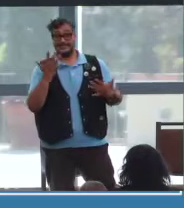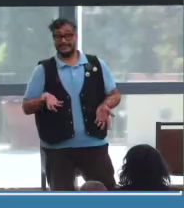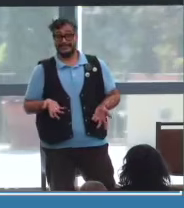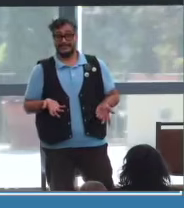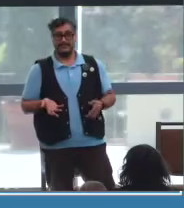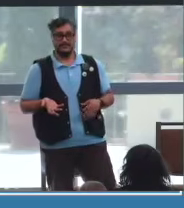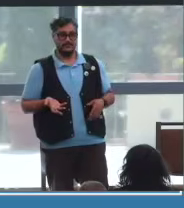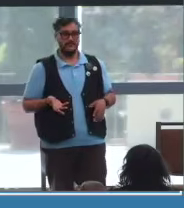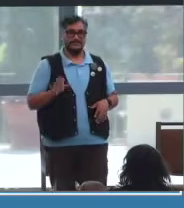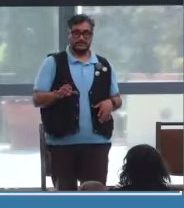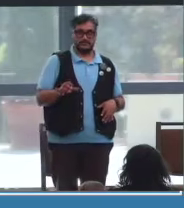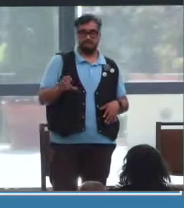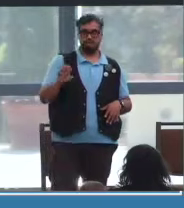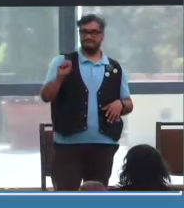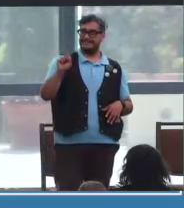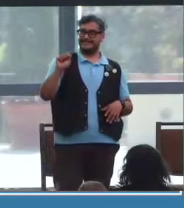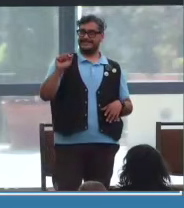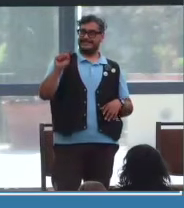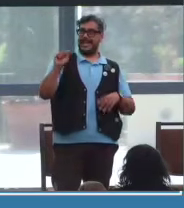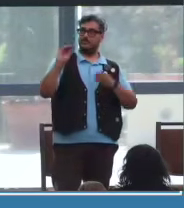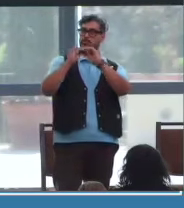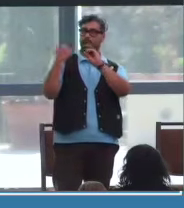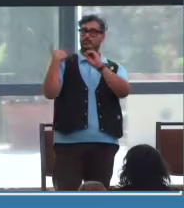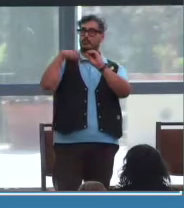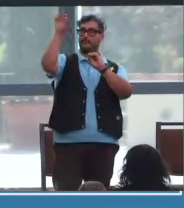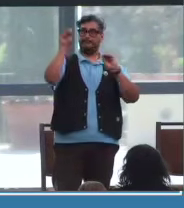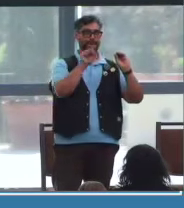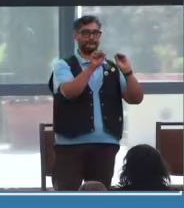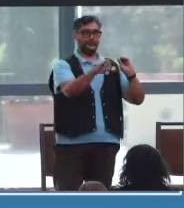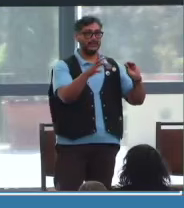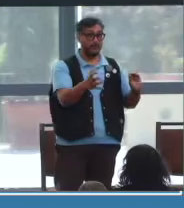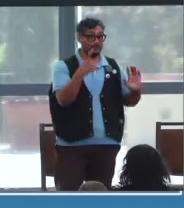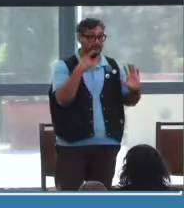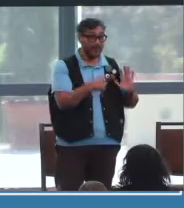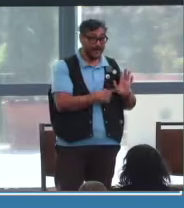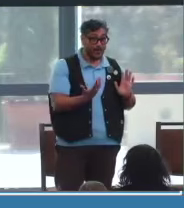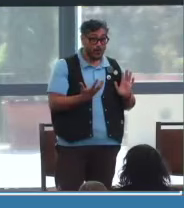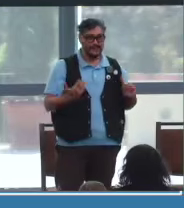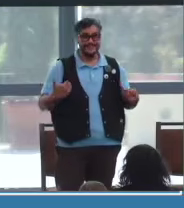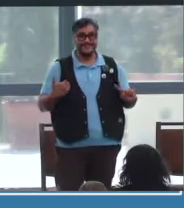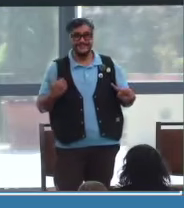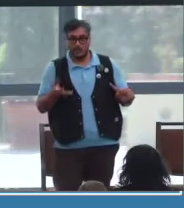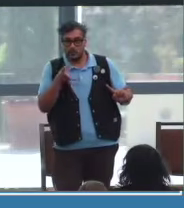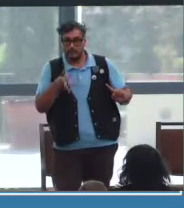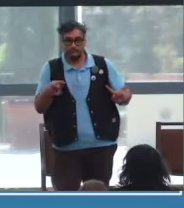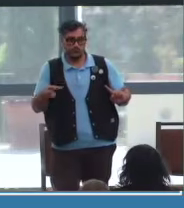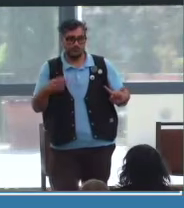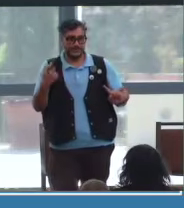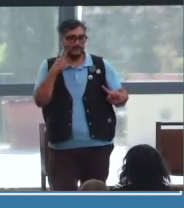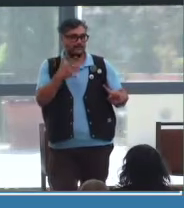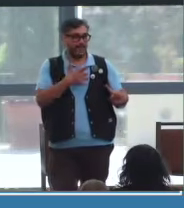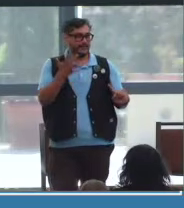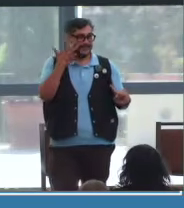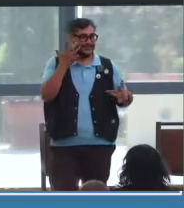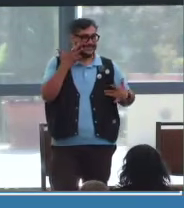of the statistics that we always cite, because we do want people to recognize that even young women are at risk for